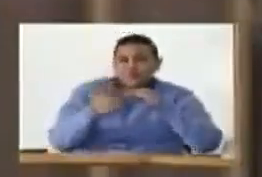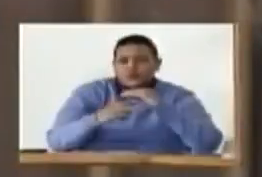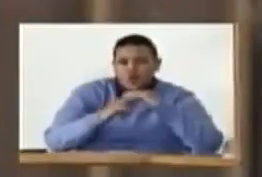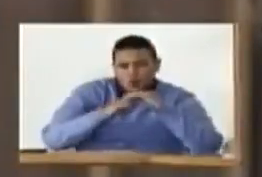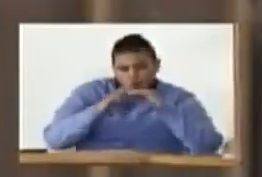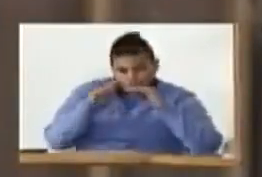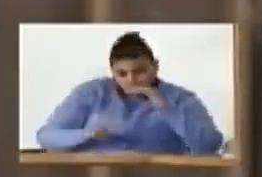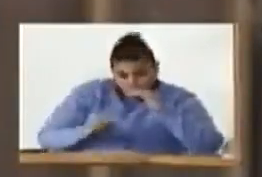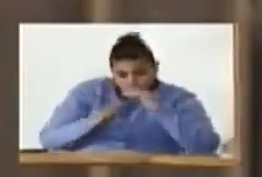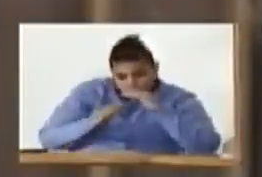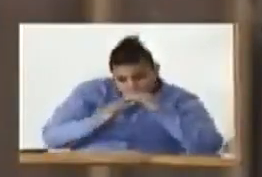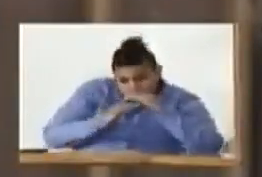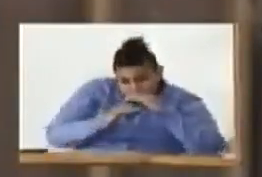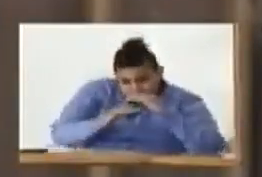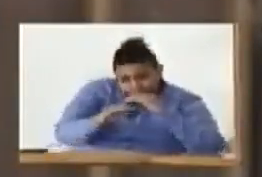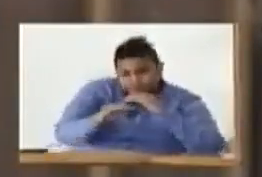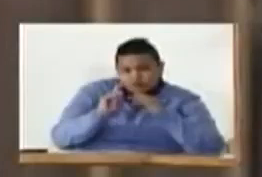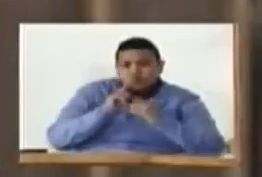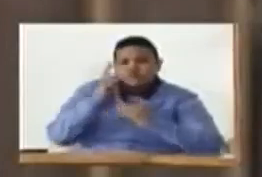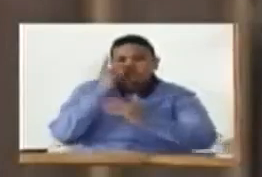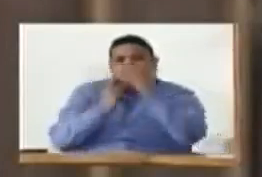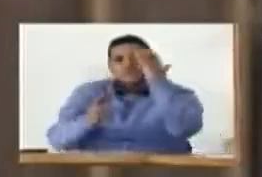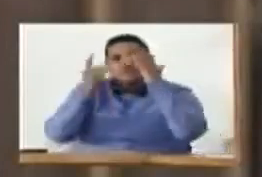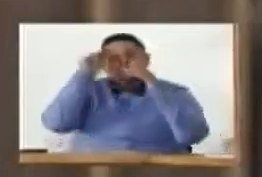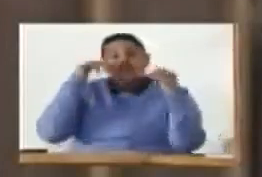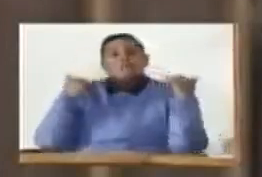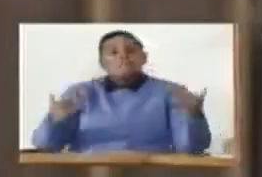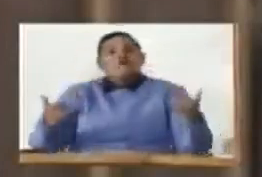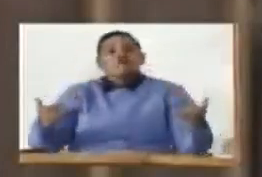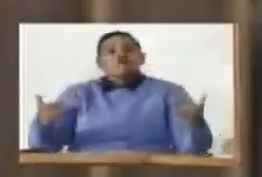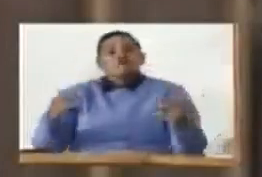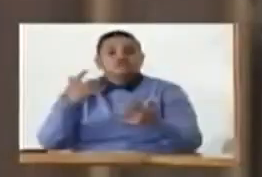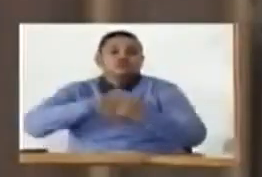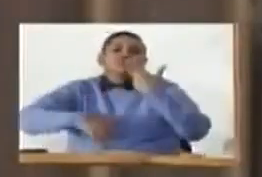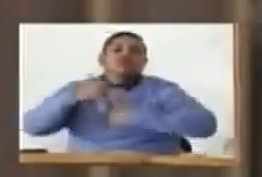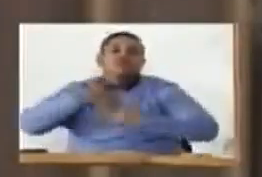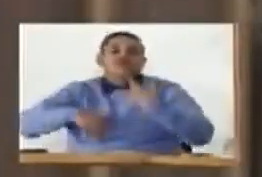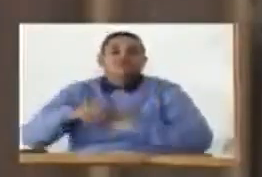is a critical platform for any modern society.